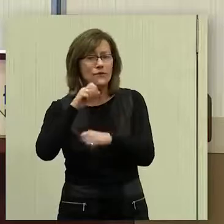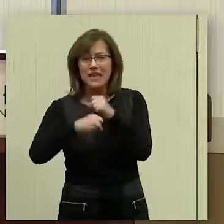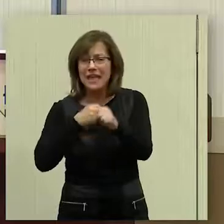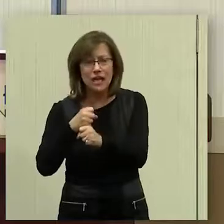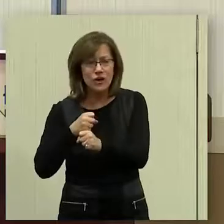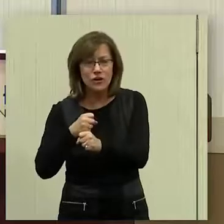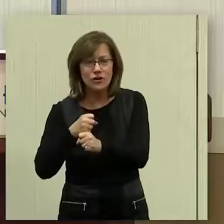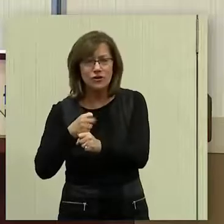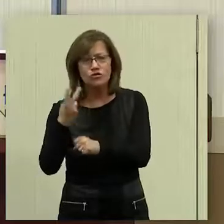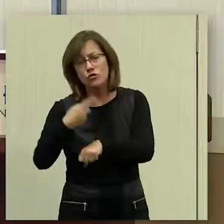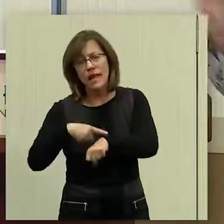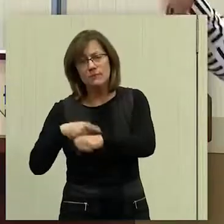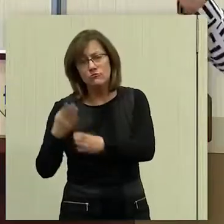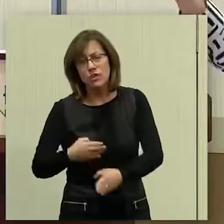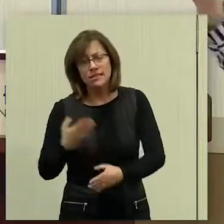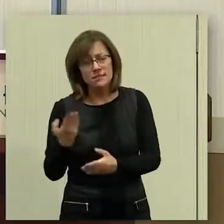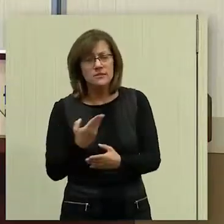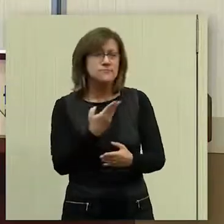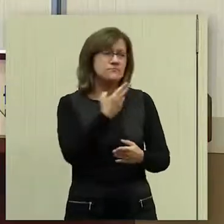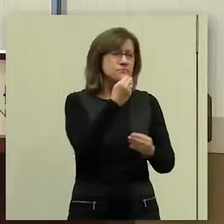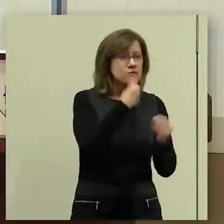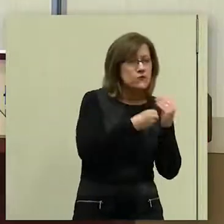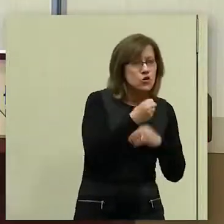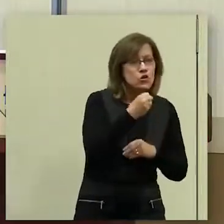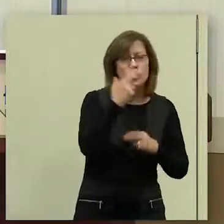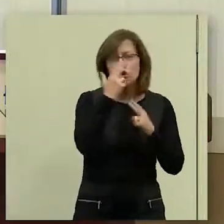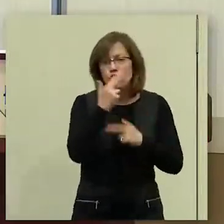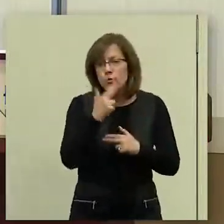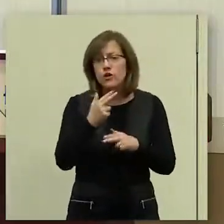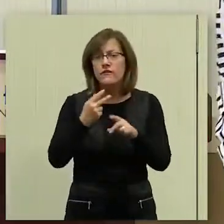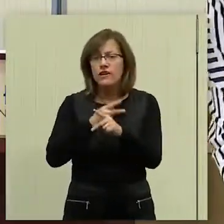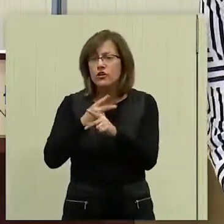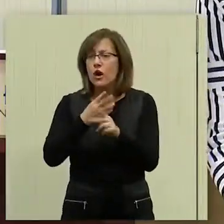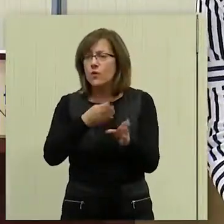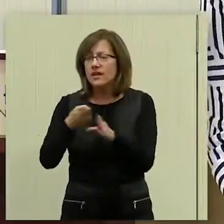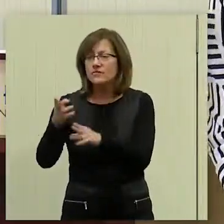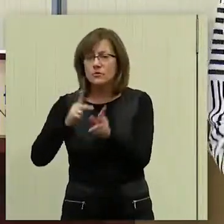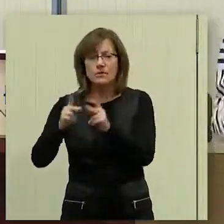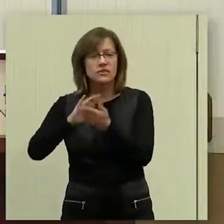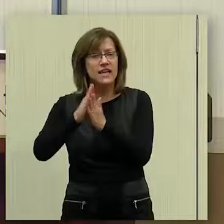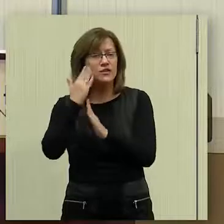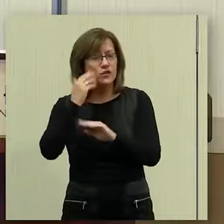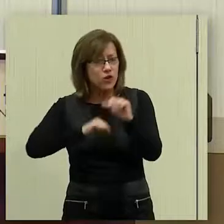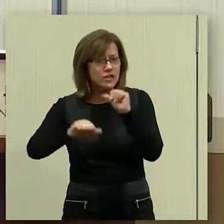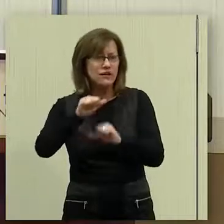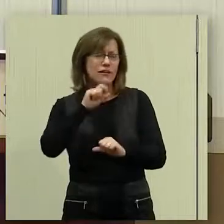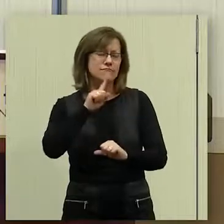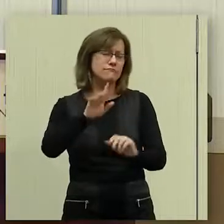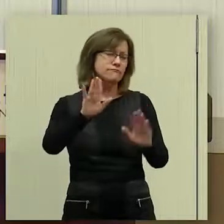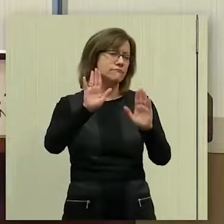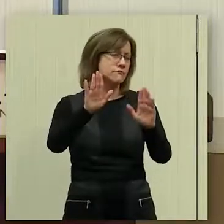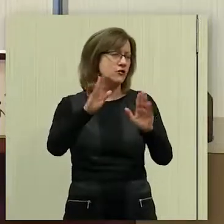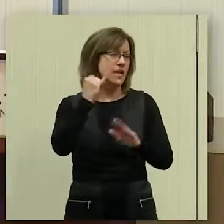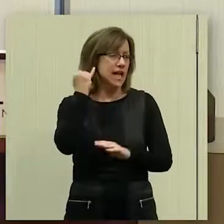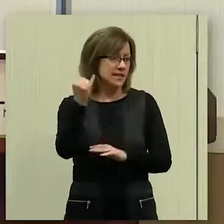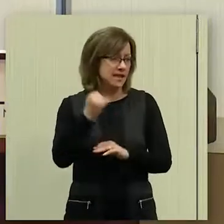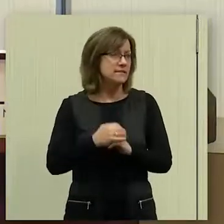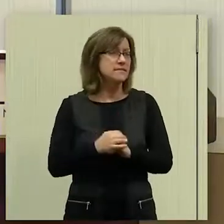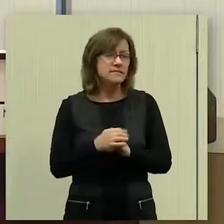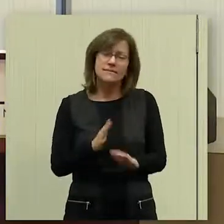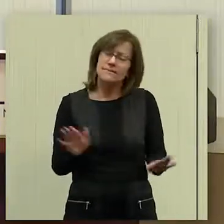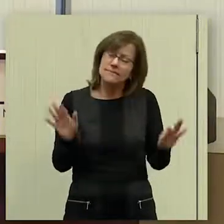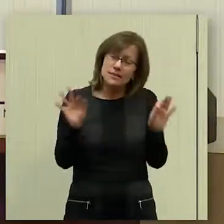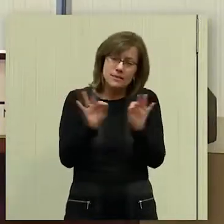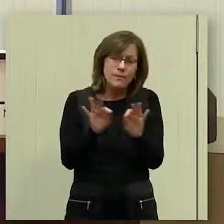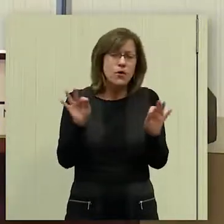think food and humor and figuring out ways so people can get to know each other are great, great ideas. It's critical. It's really